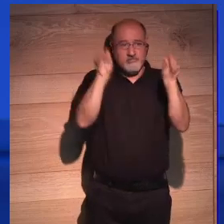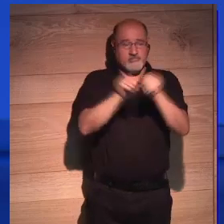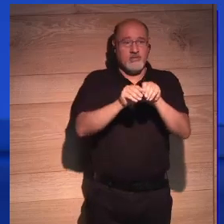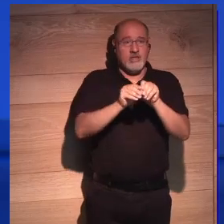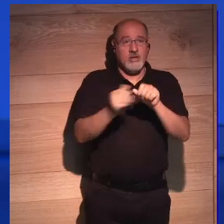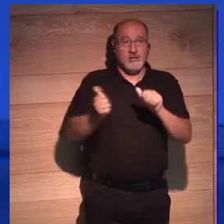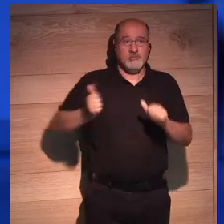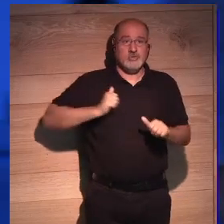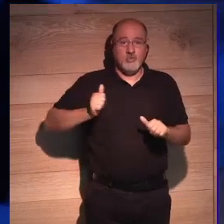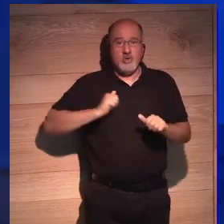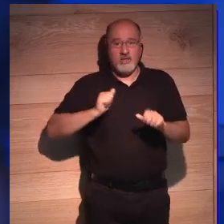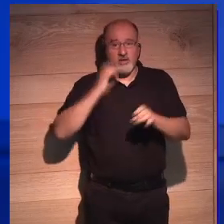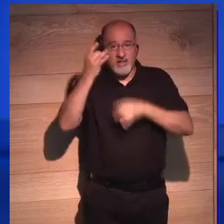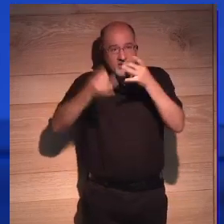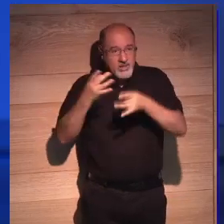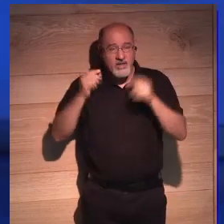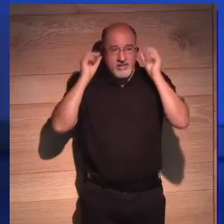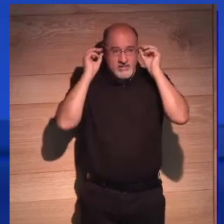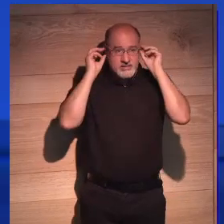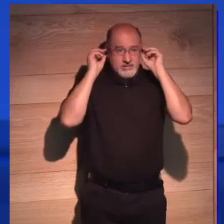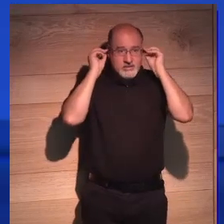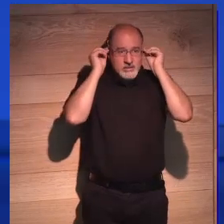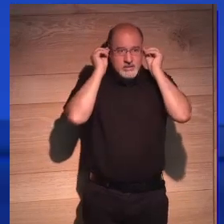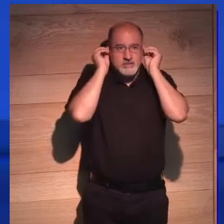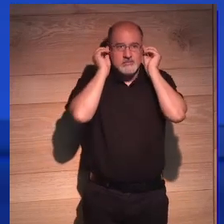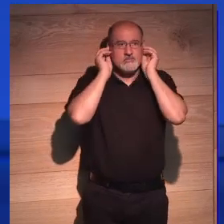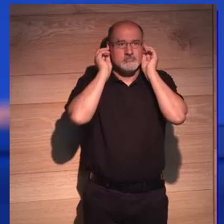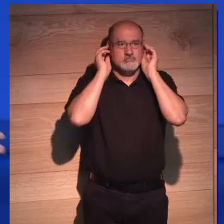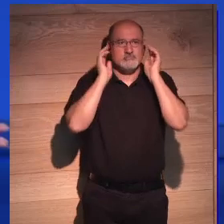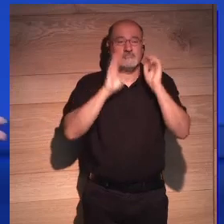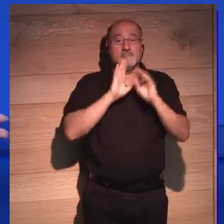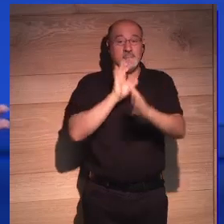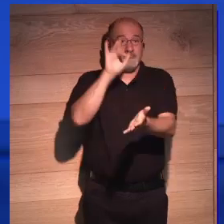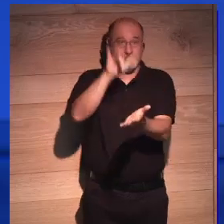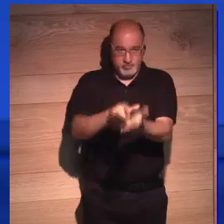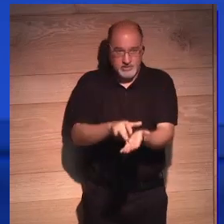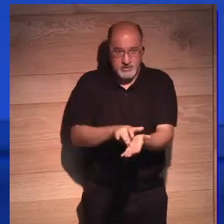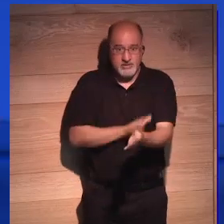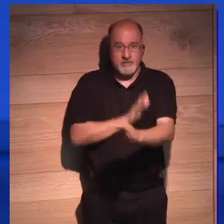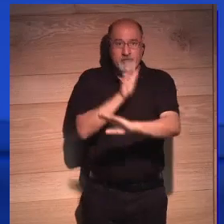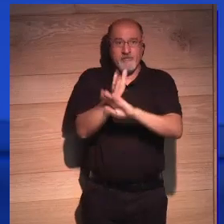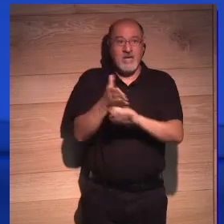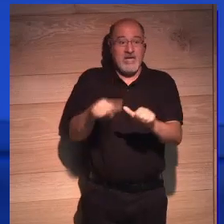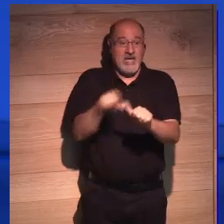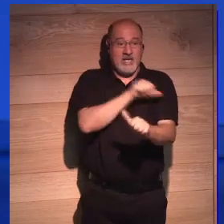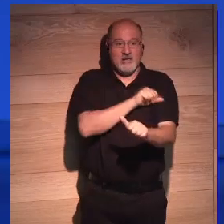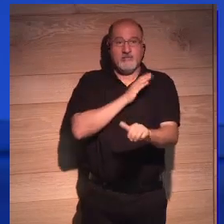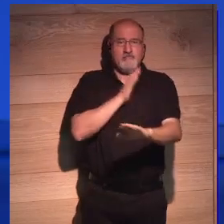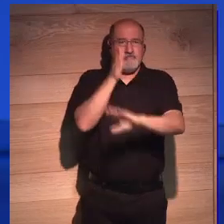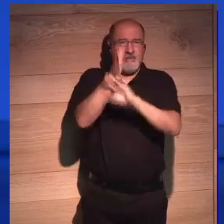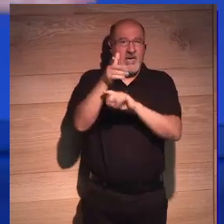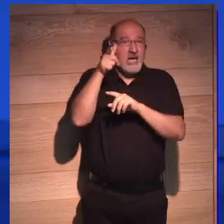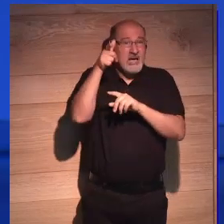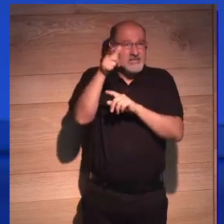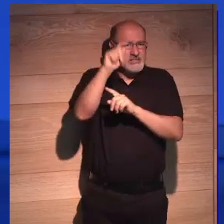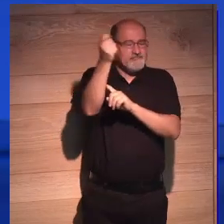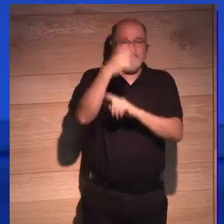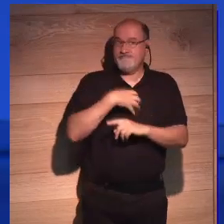all areas. You get to go somewhere where you wouldn't usually have access to that space or that time. A fantasy trip. These all